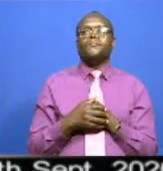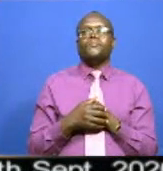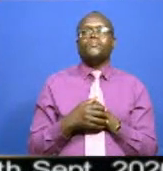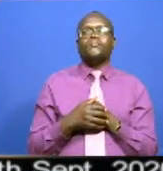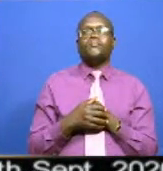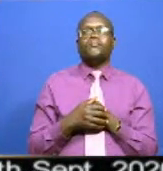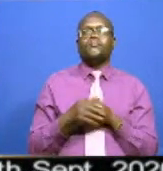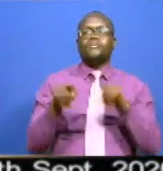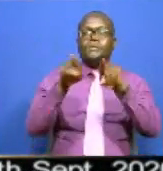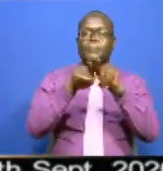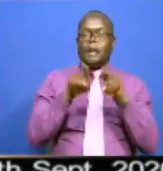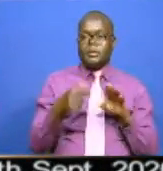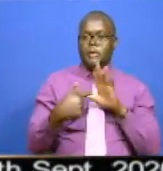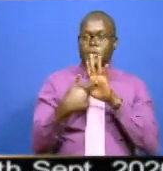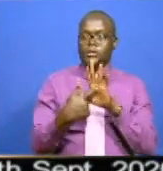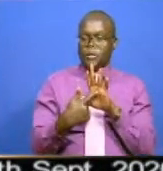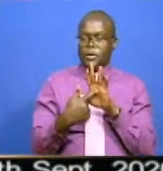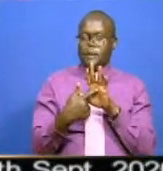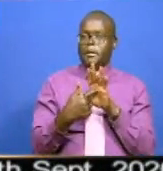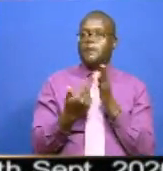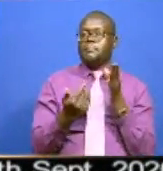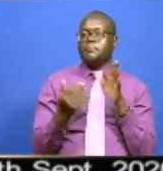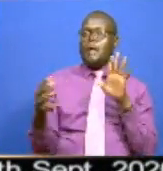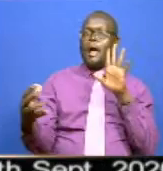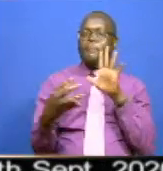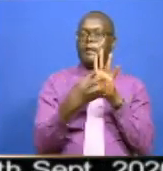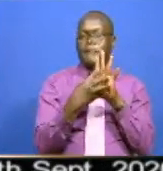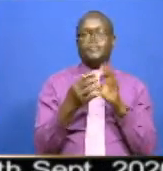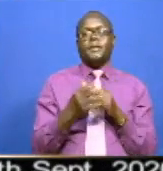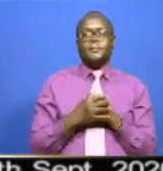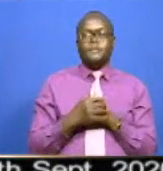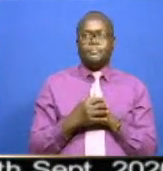as stipulated in the advertisement.